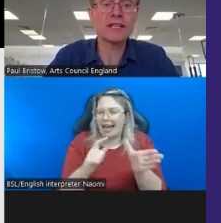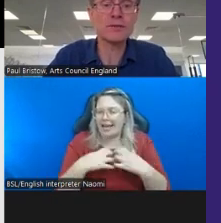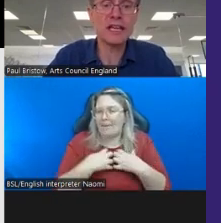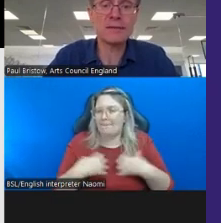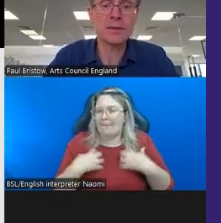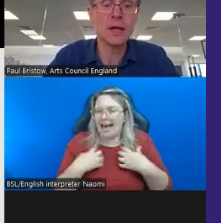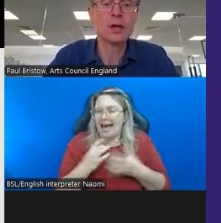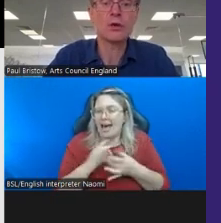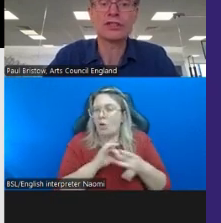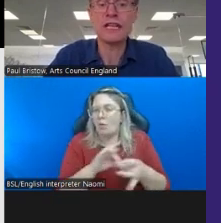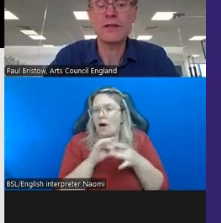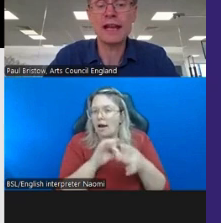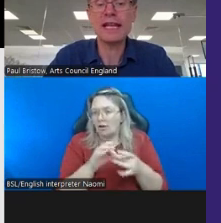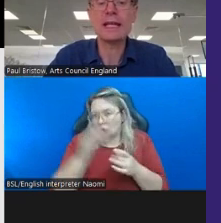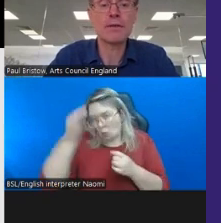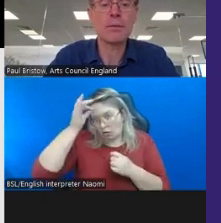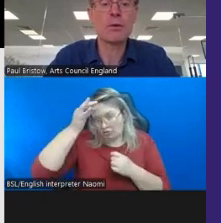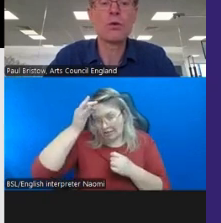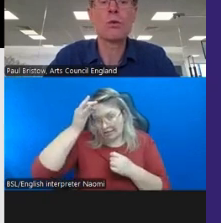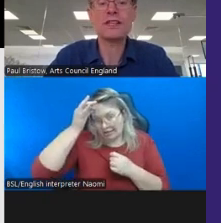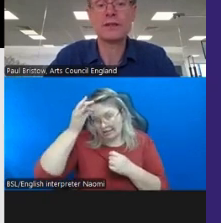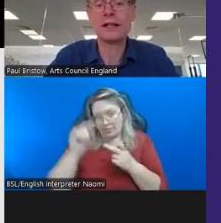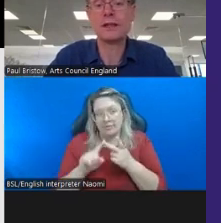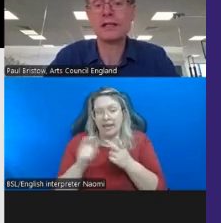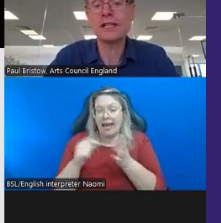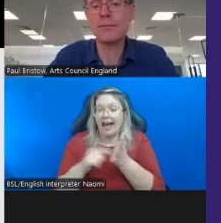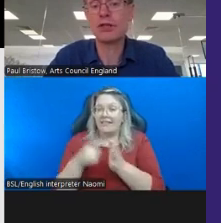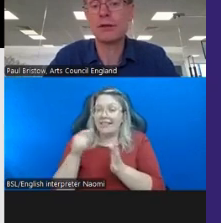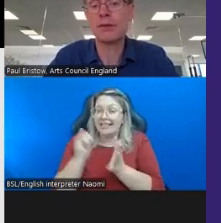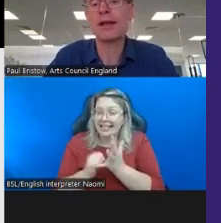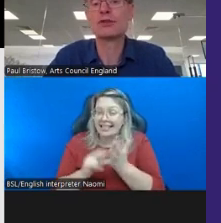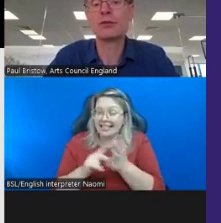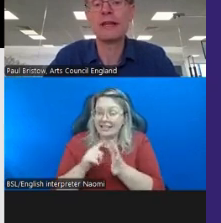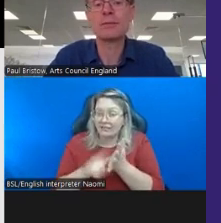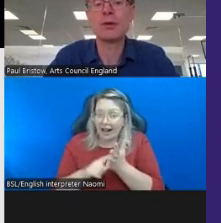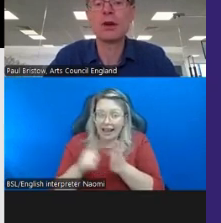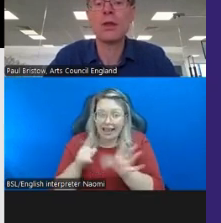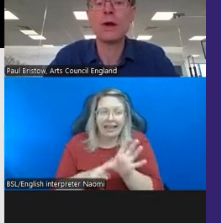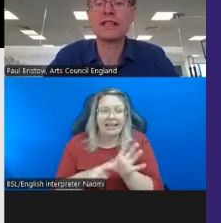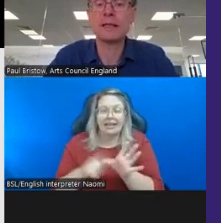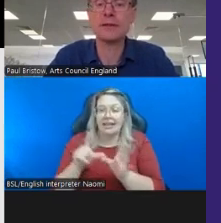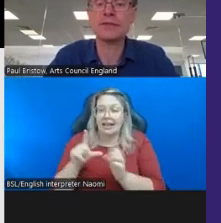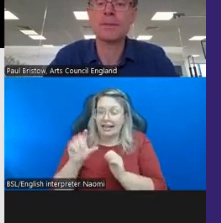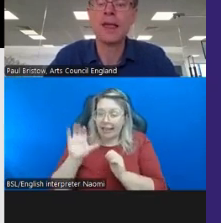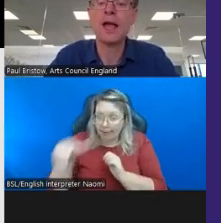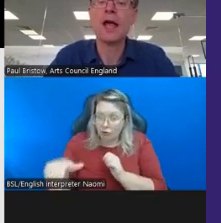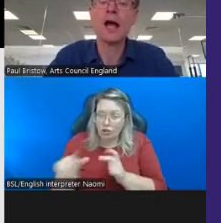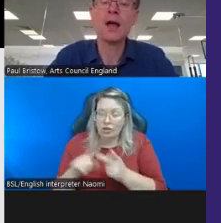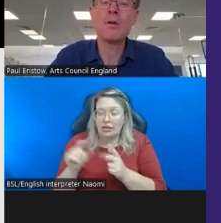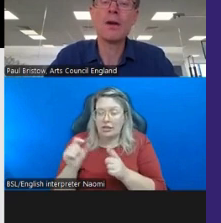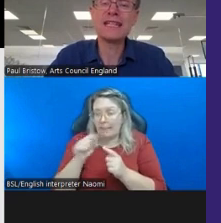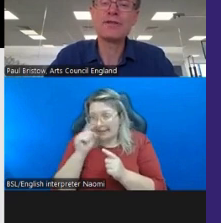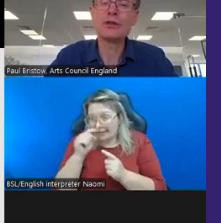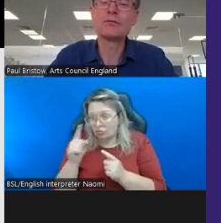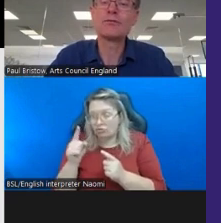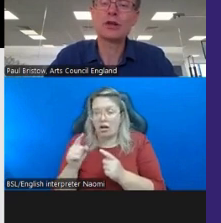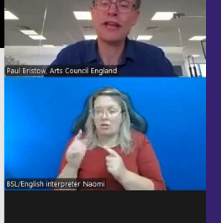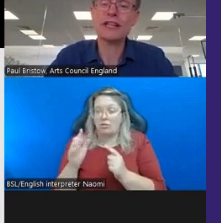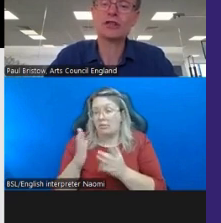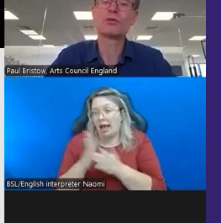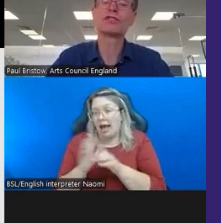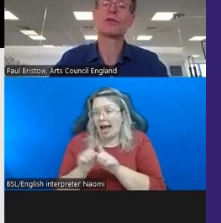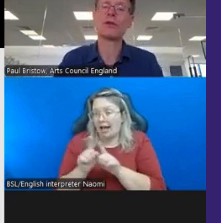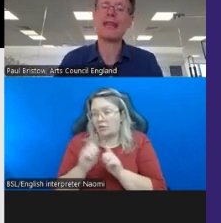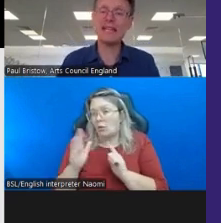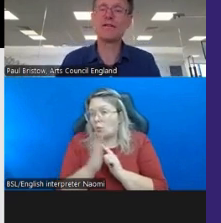May 2017 across Tees Valley, Liverpool, West of England, Cambridgeshire and Peterborough, and the West Midlands. And the way devolution